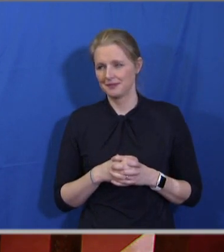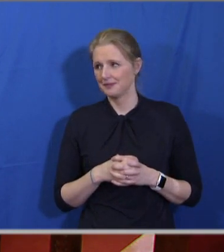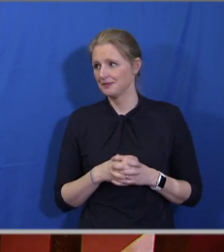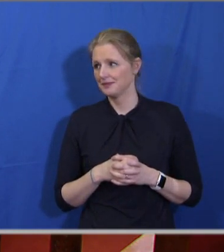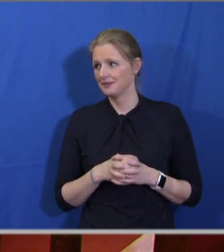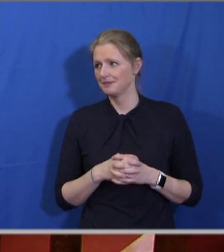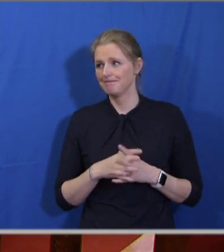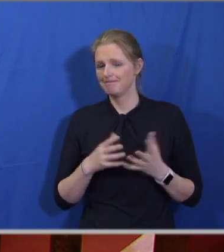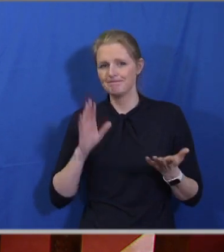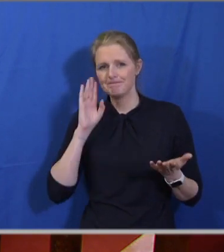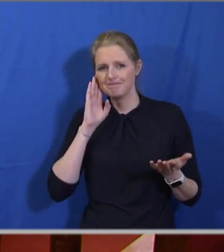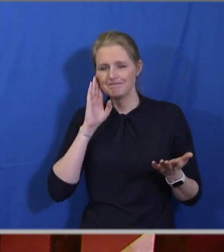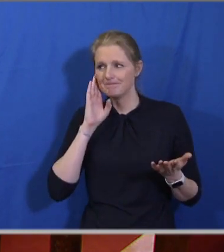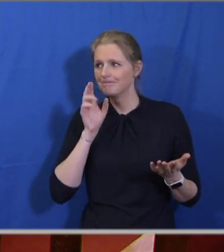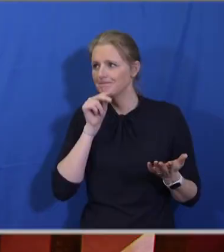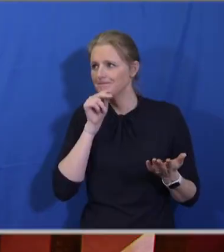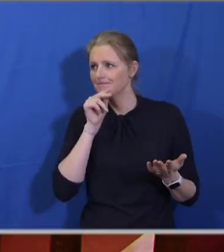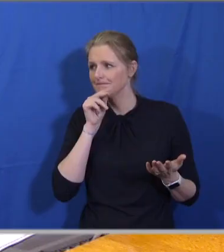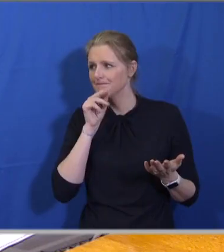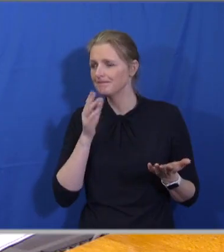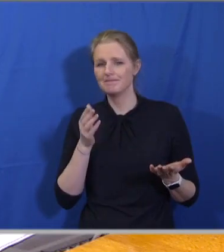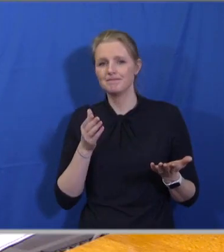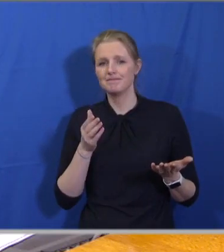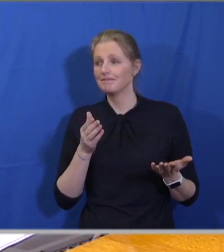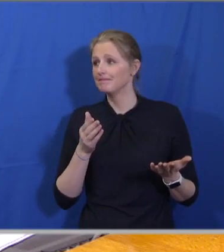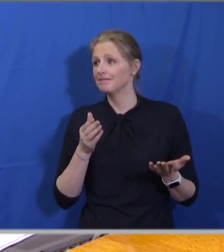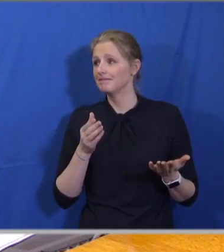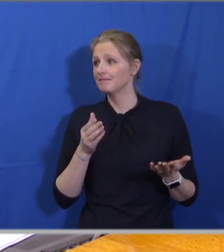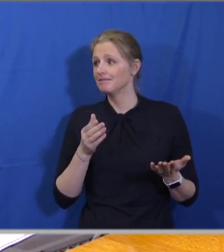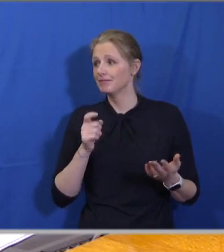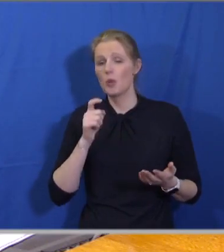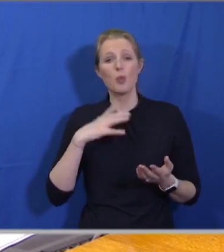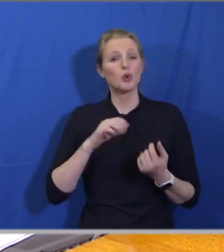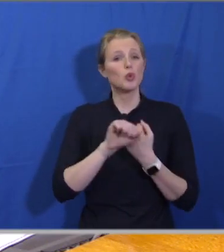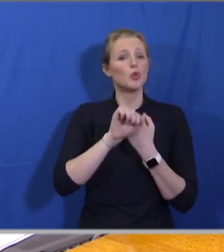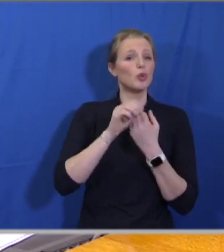Still not hearing from you, Mark, so maybe if another member of the panel could indicate to come in on that question.